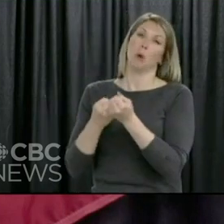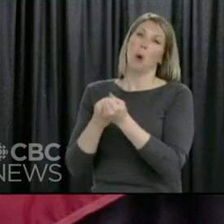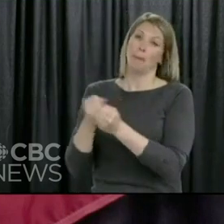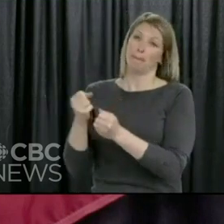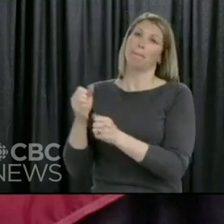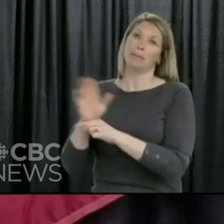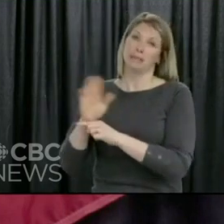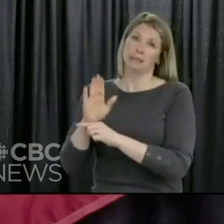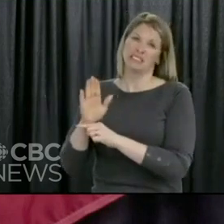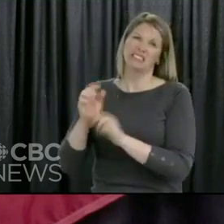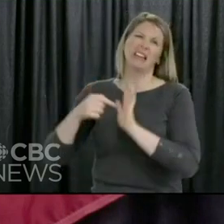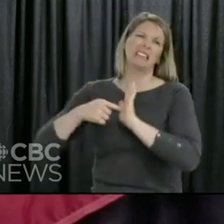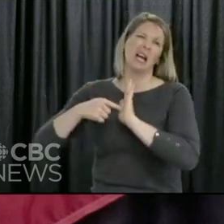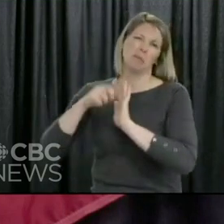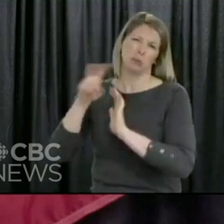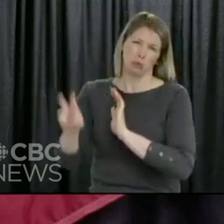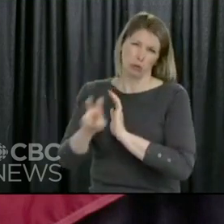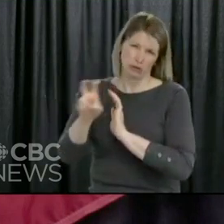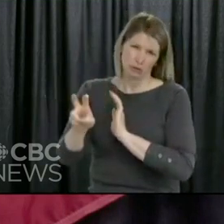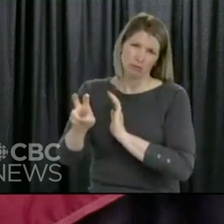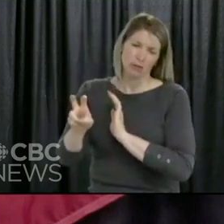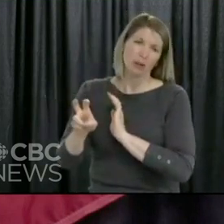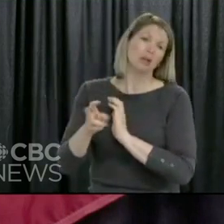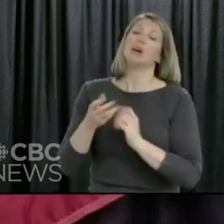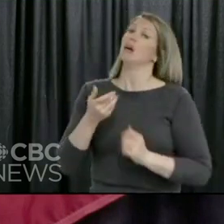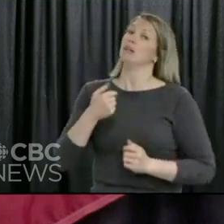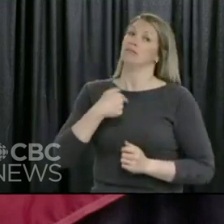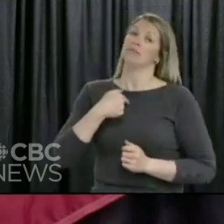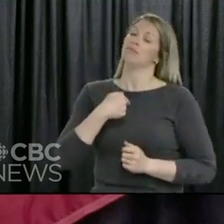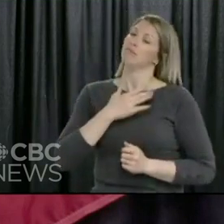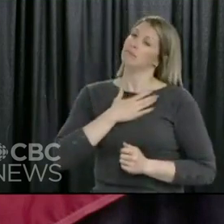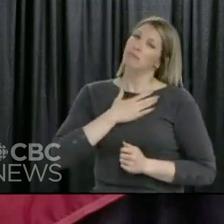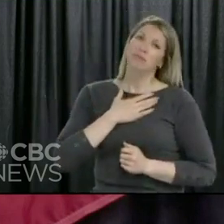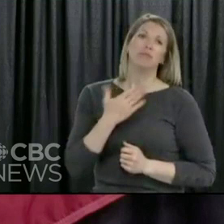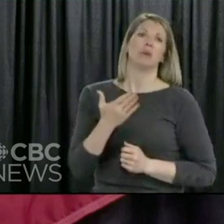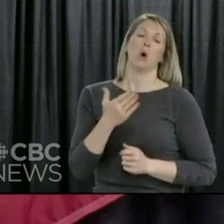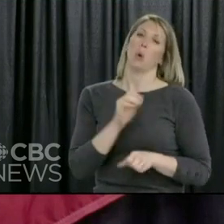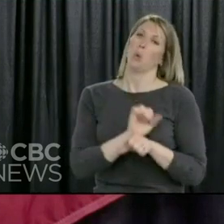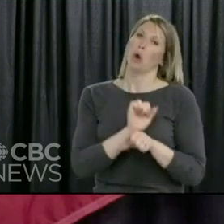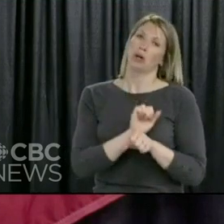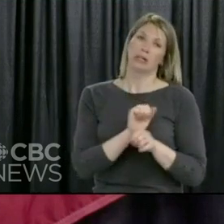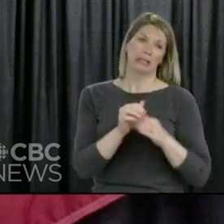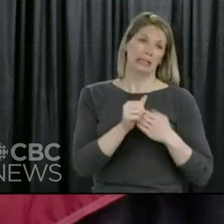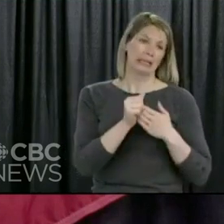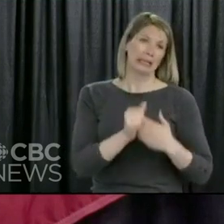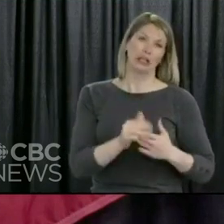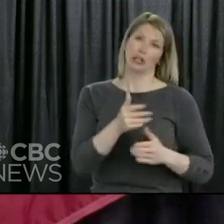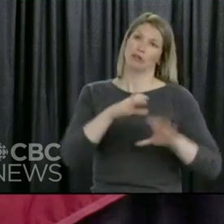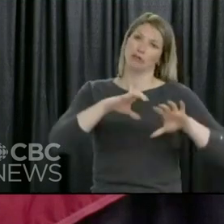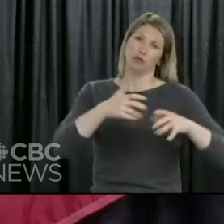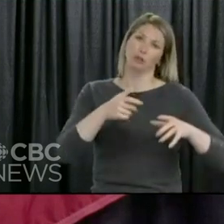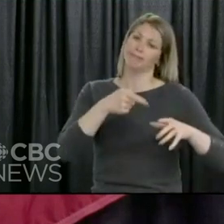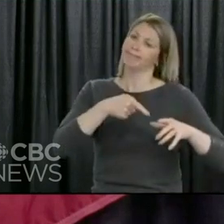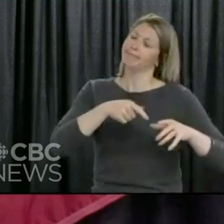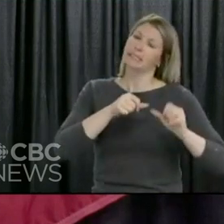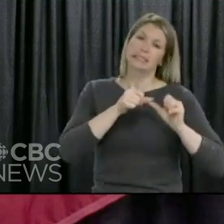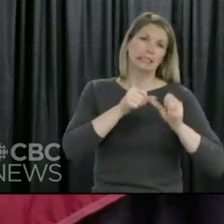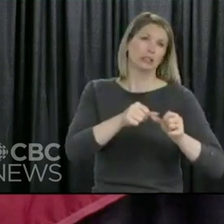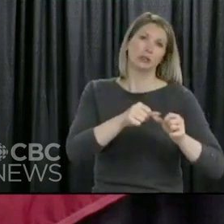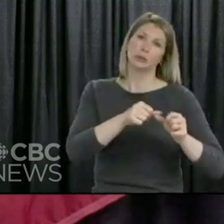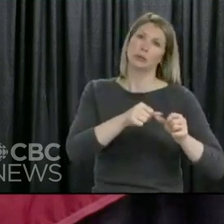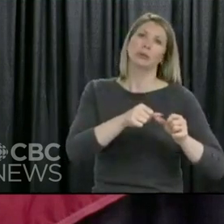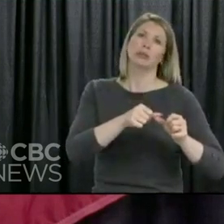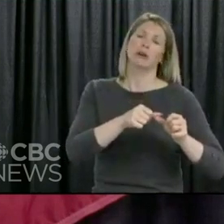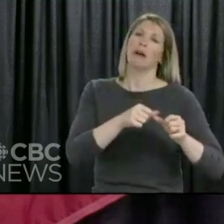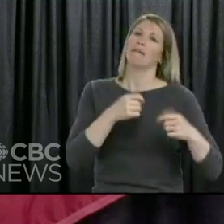tourism. But work will continue, and I'm more than willing to work with the all-party, with an all-party committee. I said this to both opposition